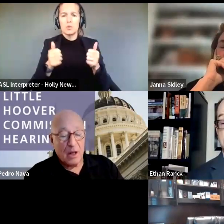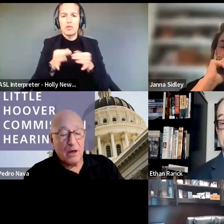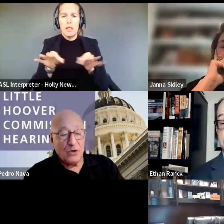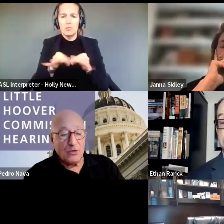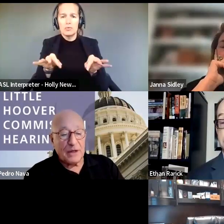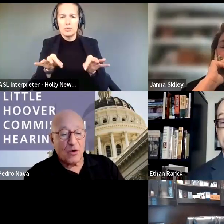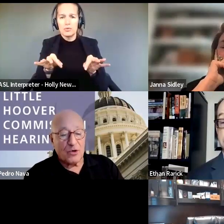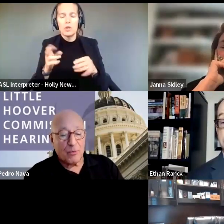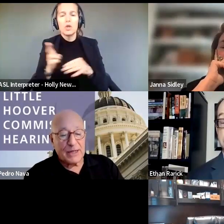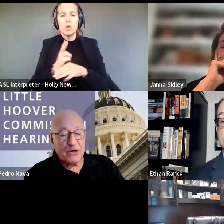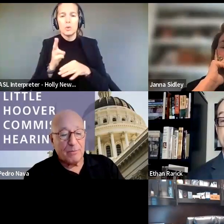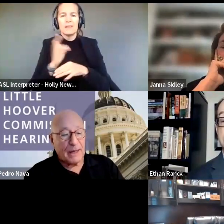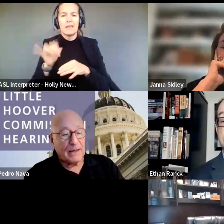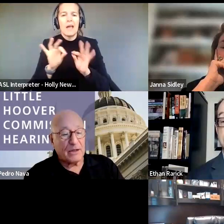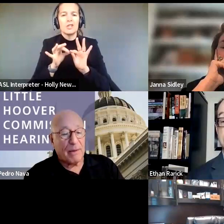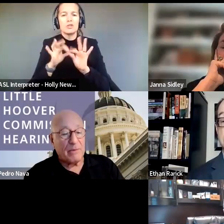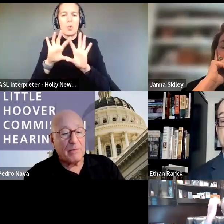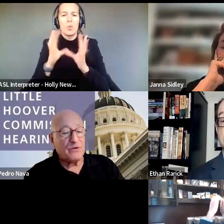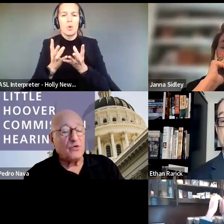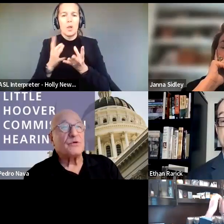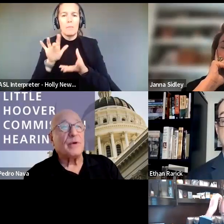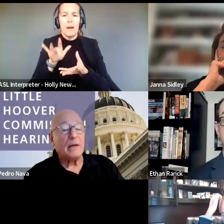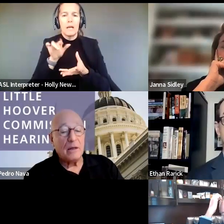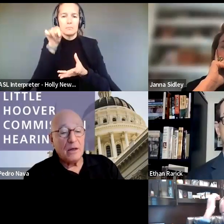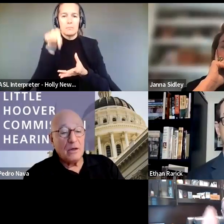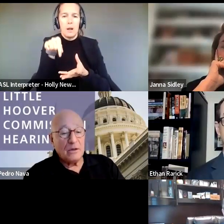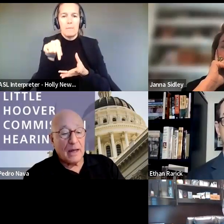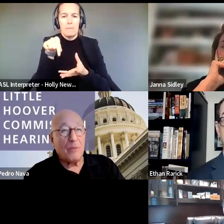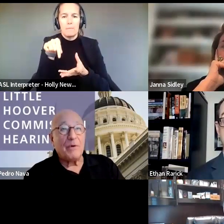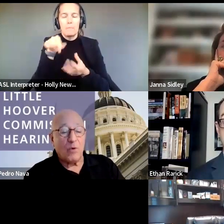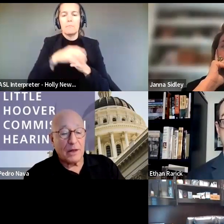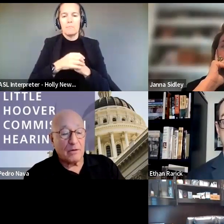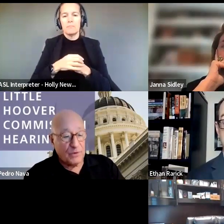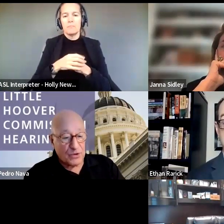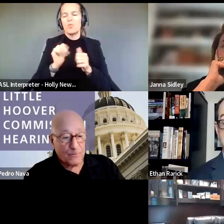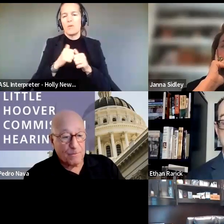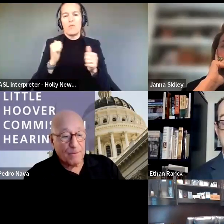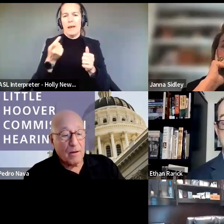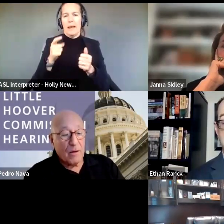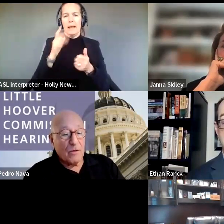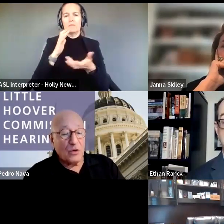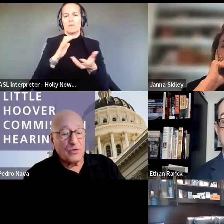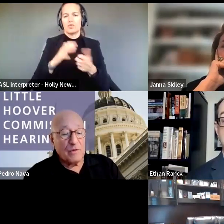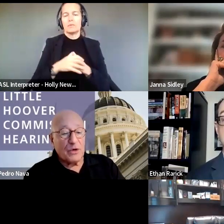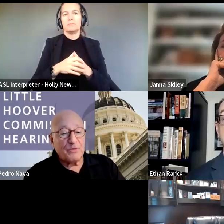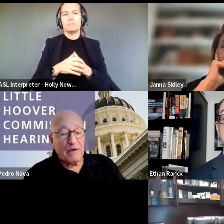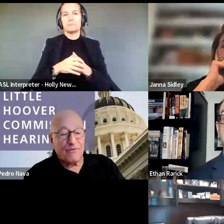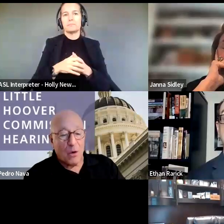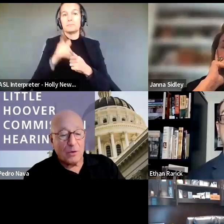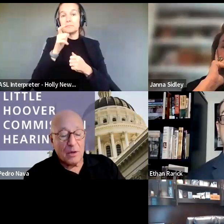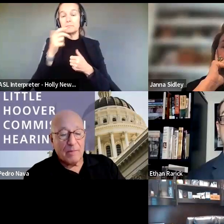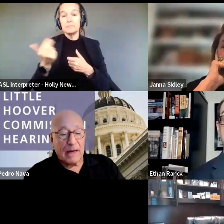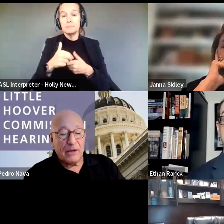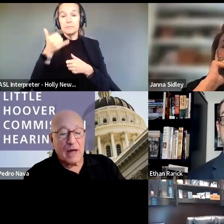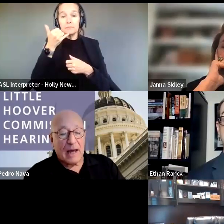language using the interpretation button at the bottom of the Zoom screen to help avoid confusion. Those who have joined us by